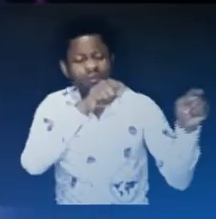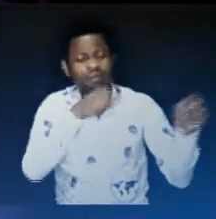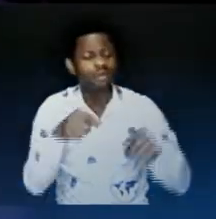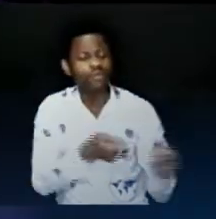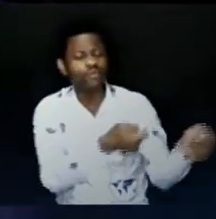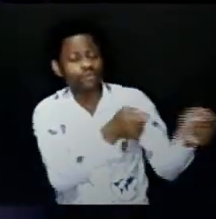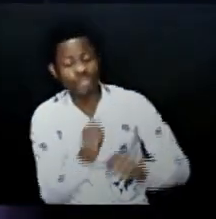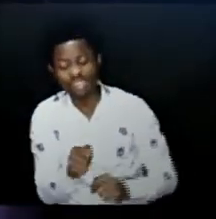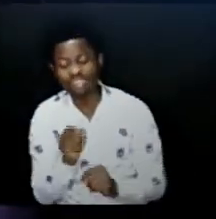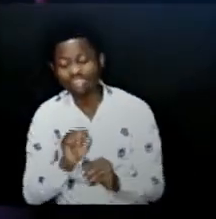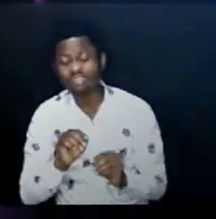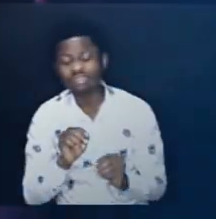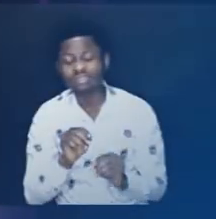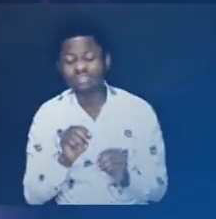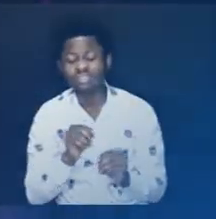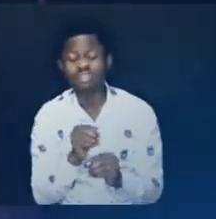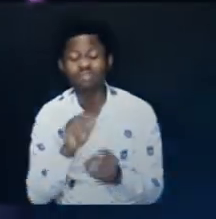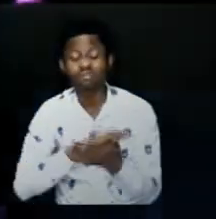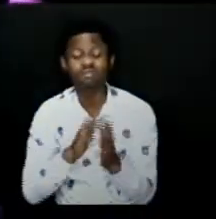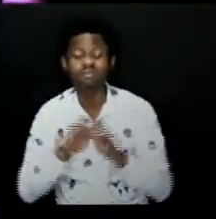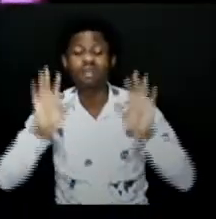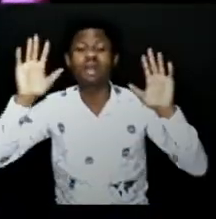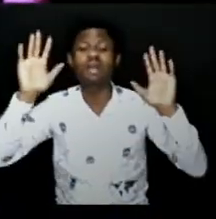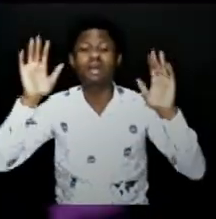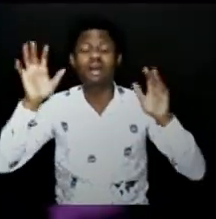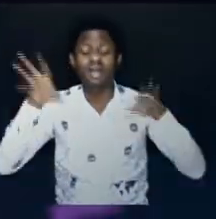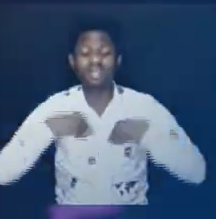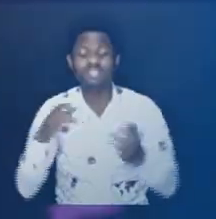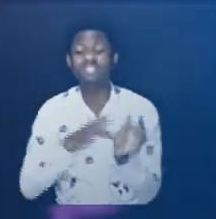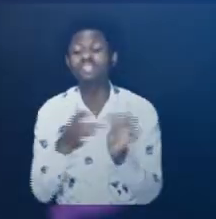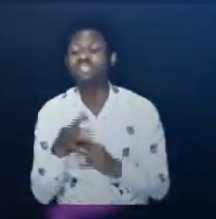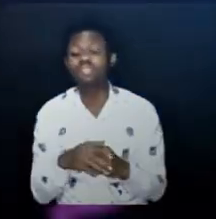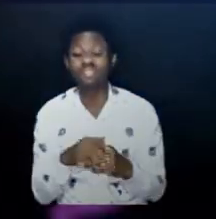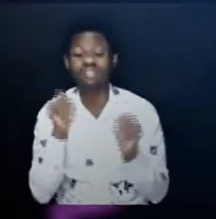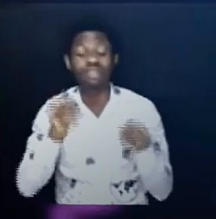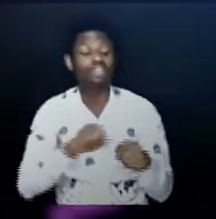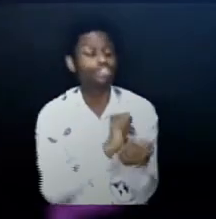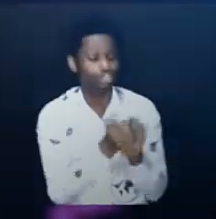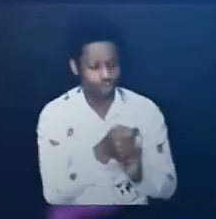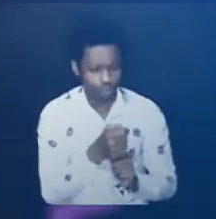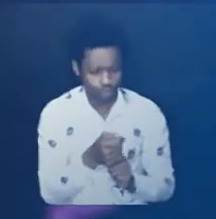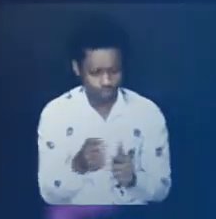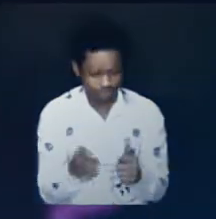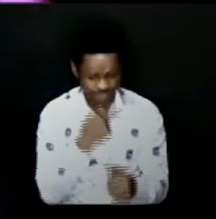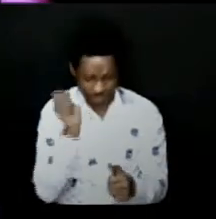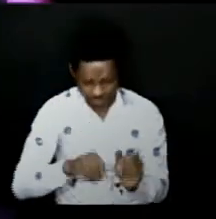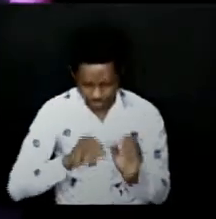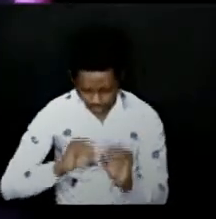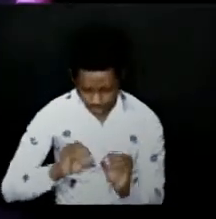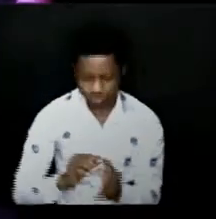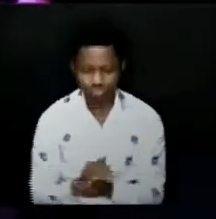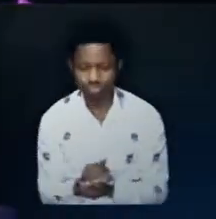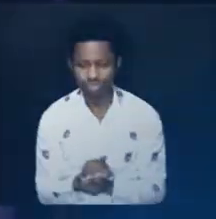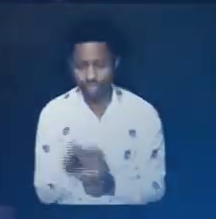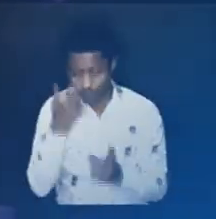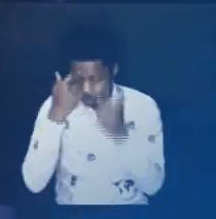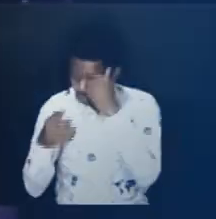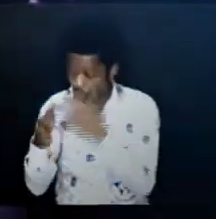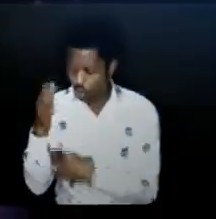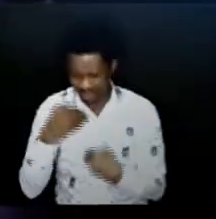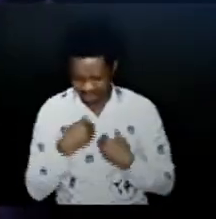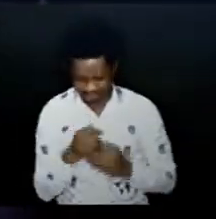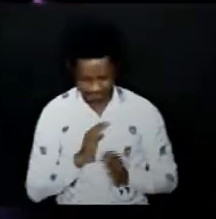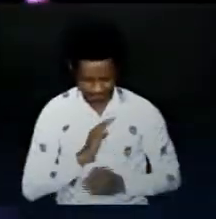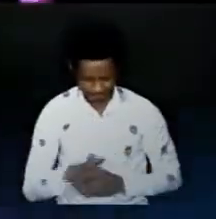se obeko we ase akoshrein se hain. God has so much confidence in you. When you kupon oyi mwa resimu